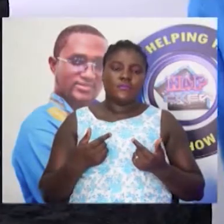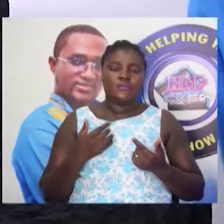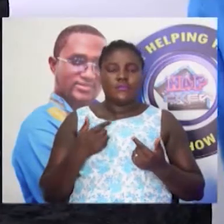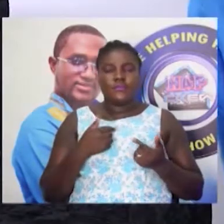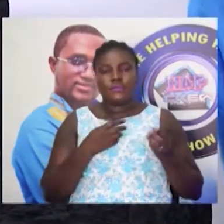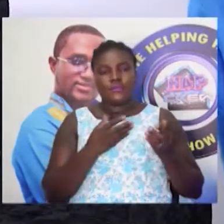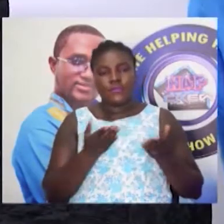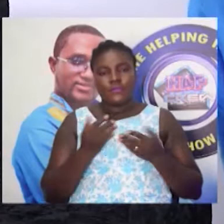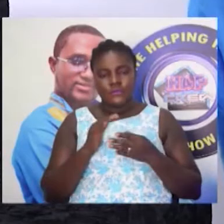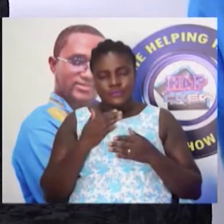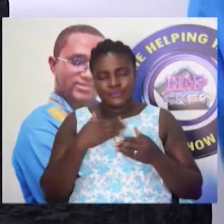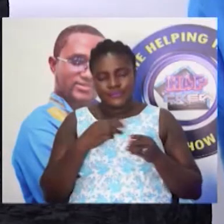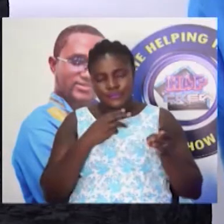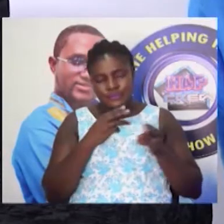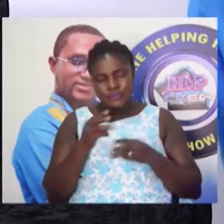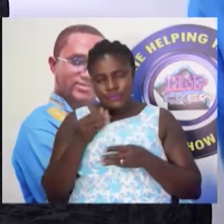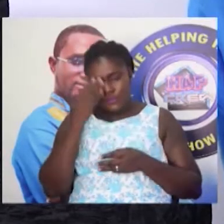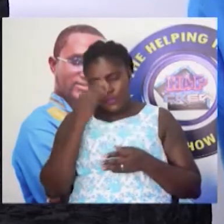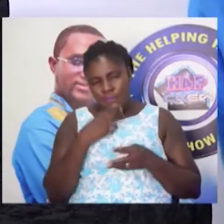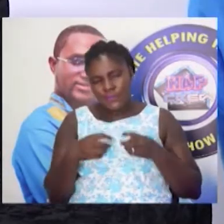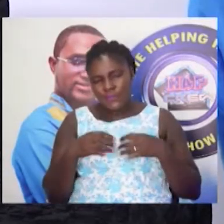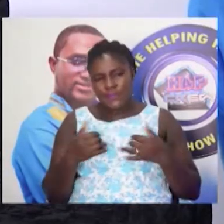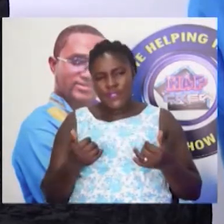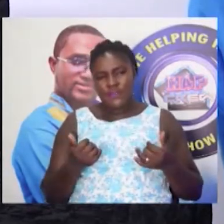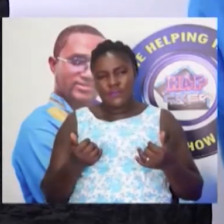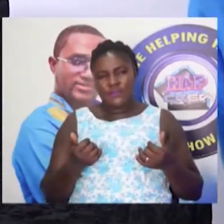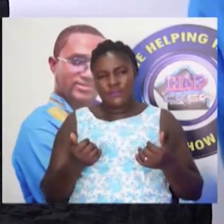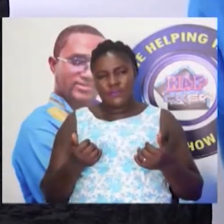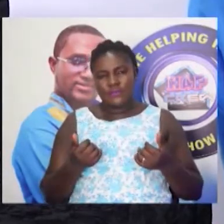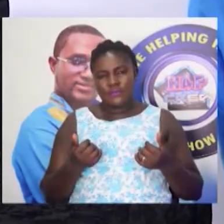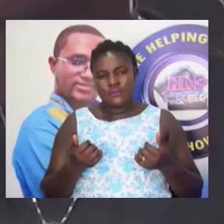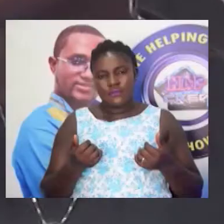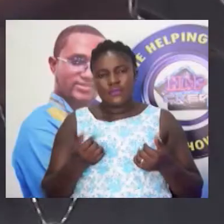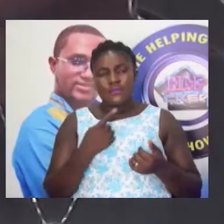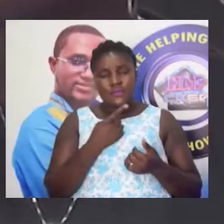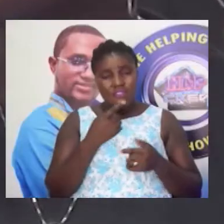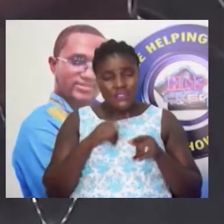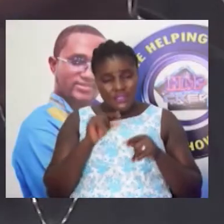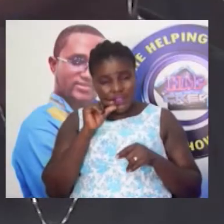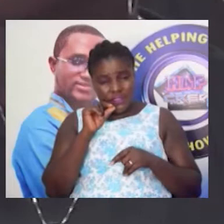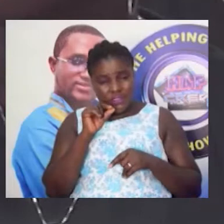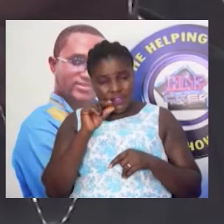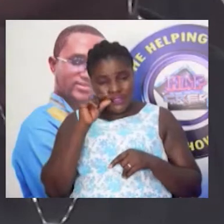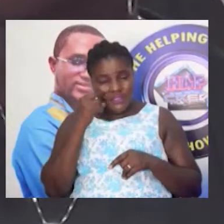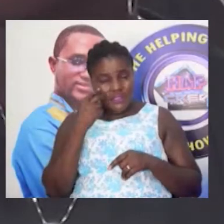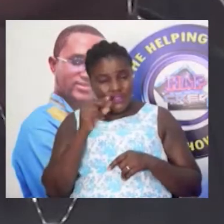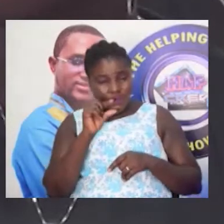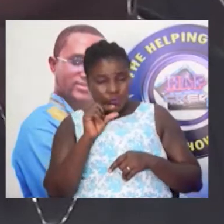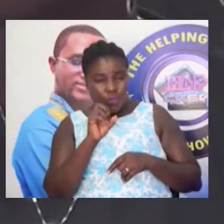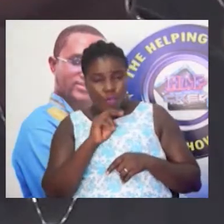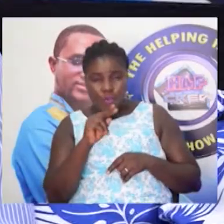I want my viewers to know your condition right now. Are you partially blind or totally